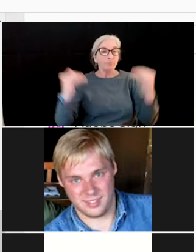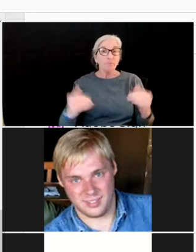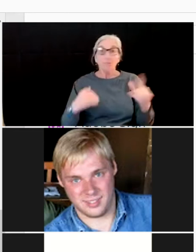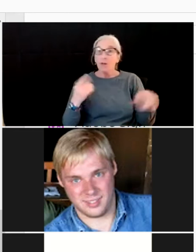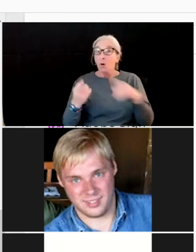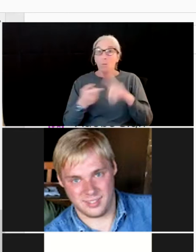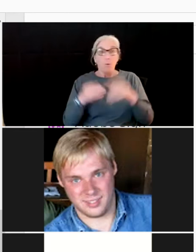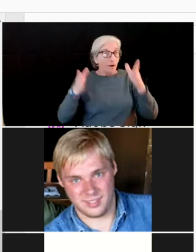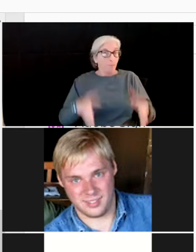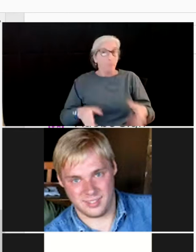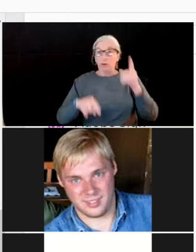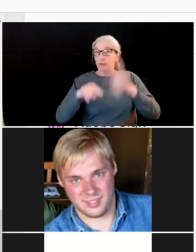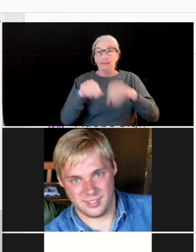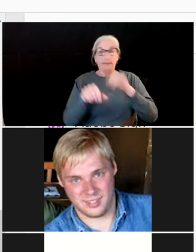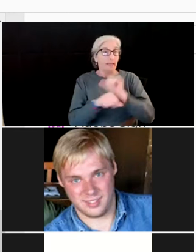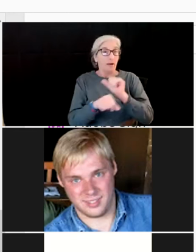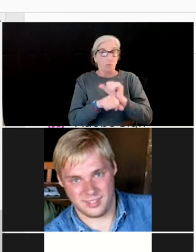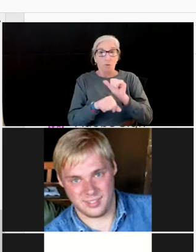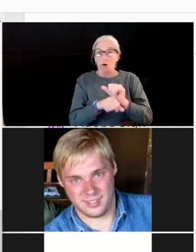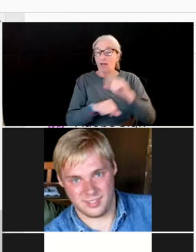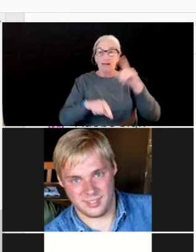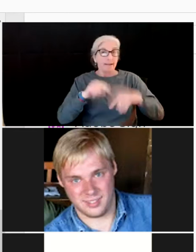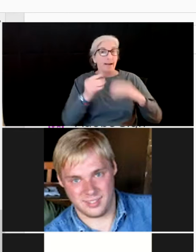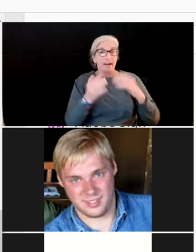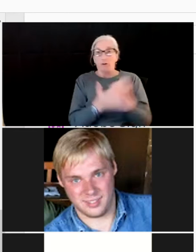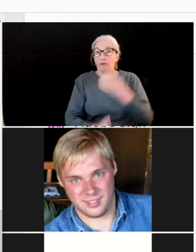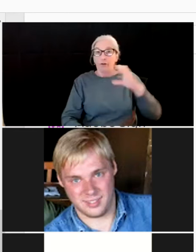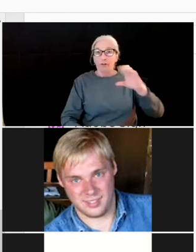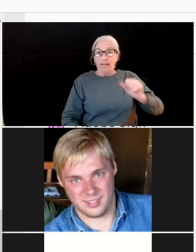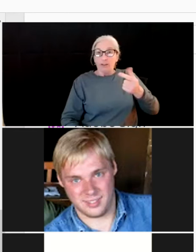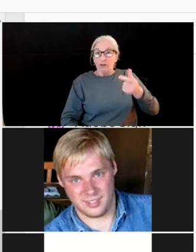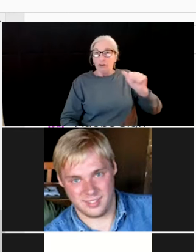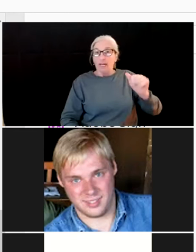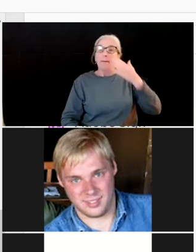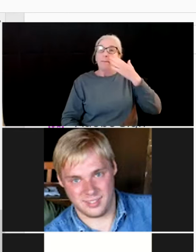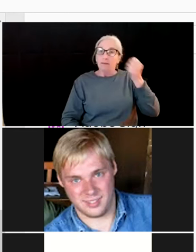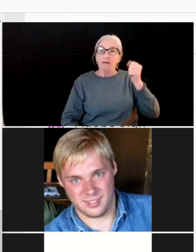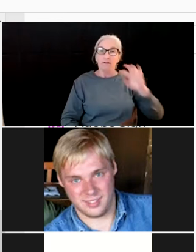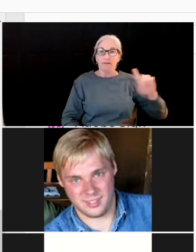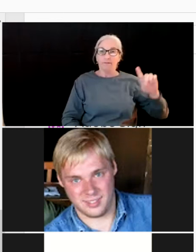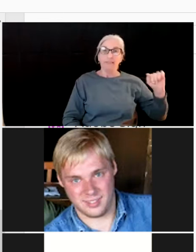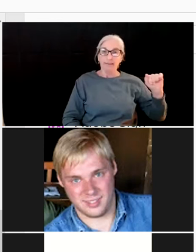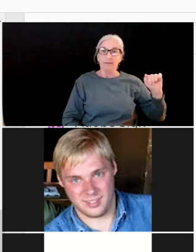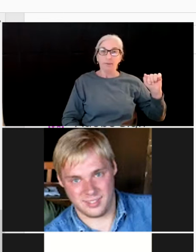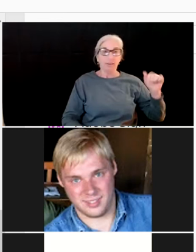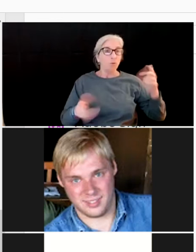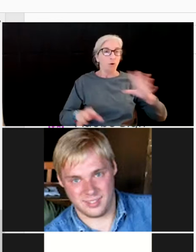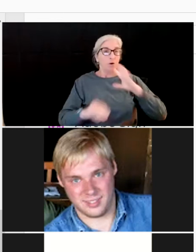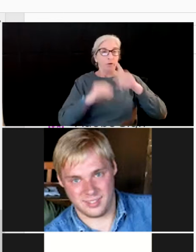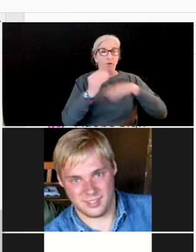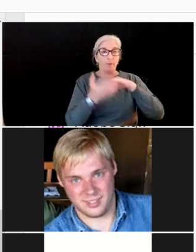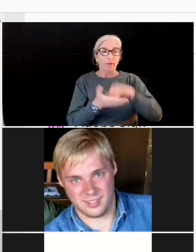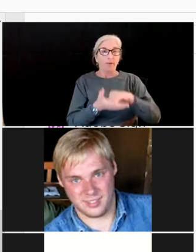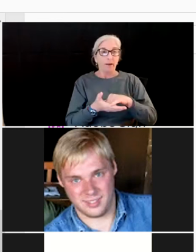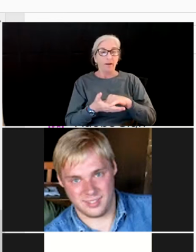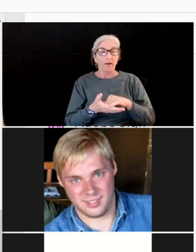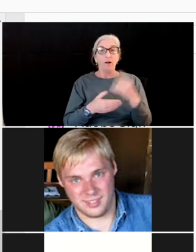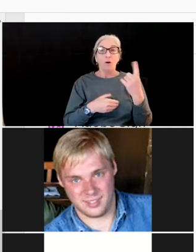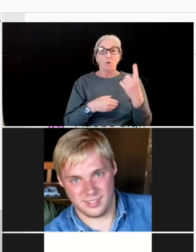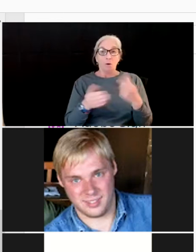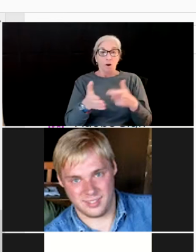work at SGA due to disability. We already talked a little bit about that. One of the requirements for